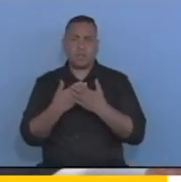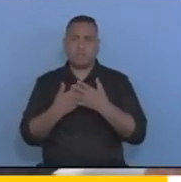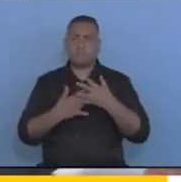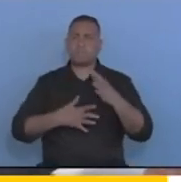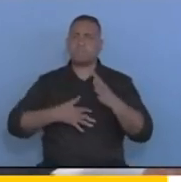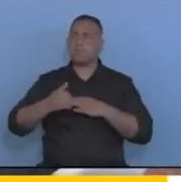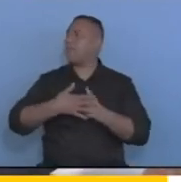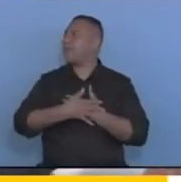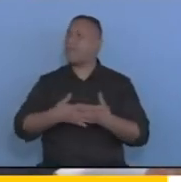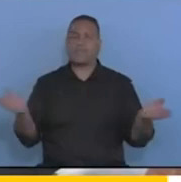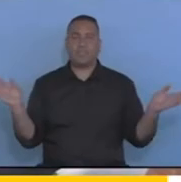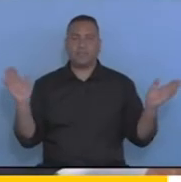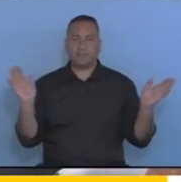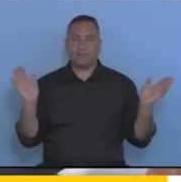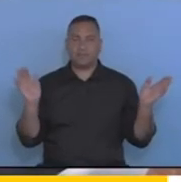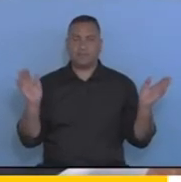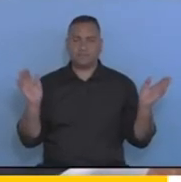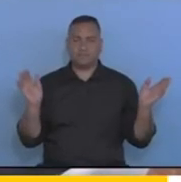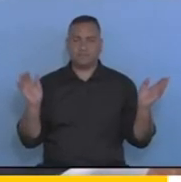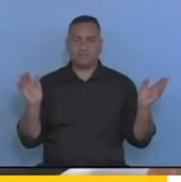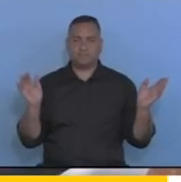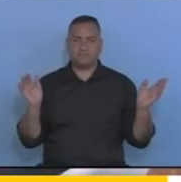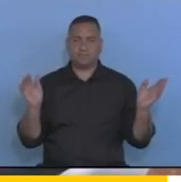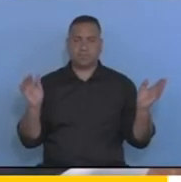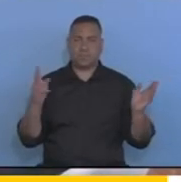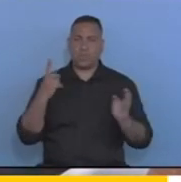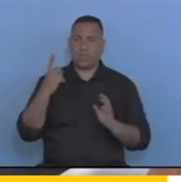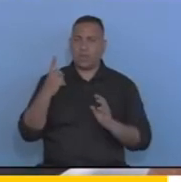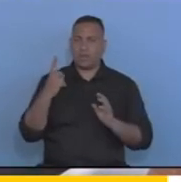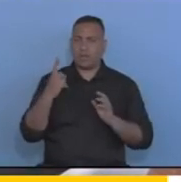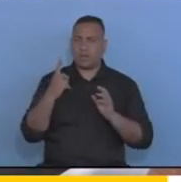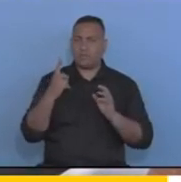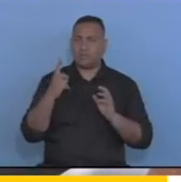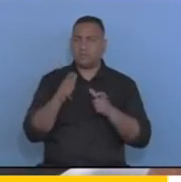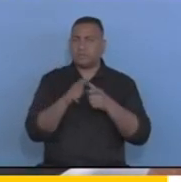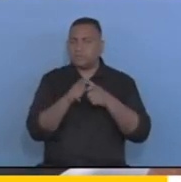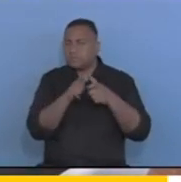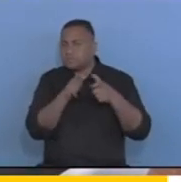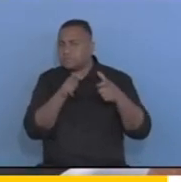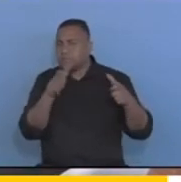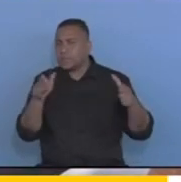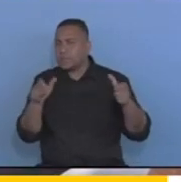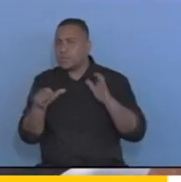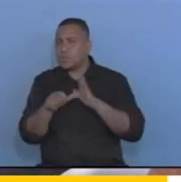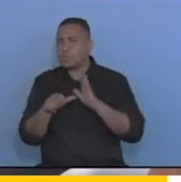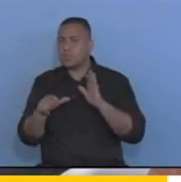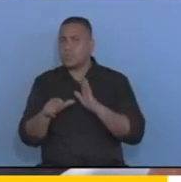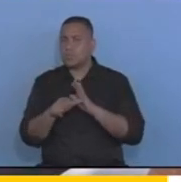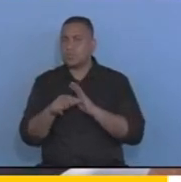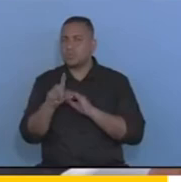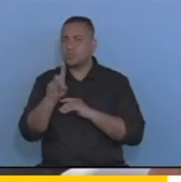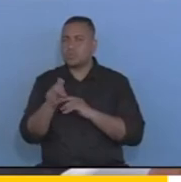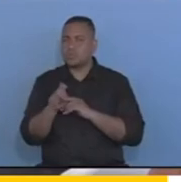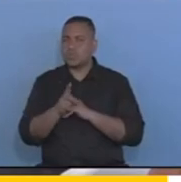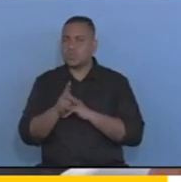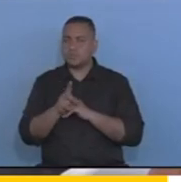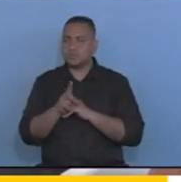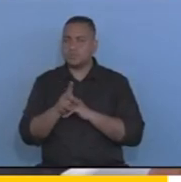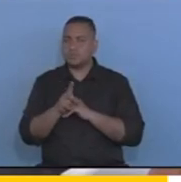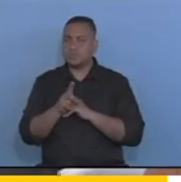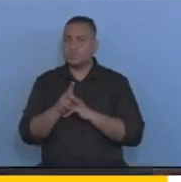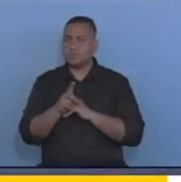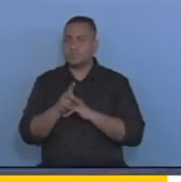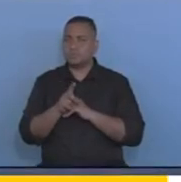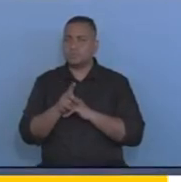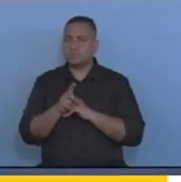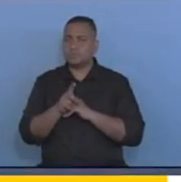do that. Then, yeah, one of the very big important questions I would like to say, why is plumbing important? I mean, why? It's